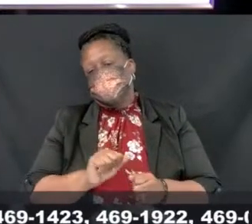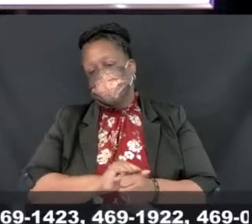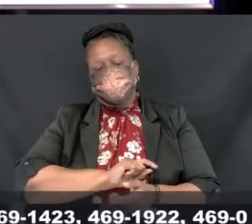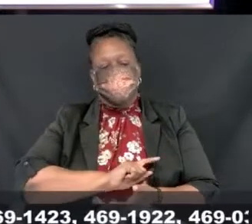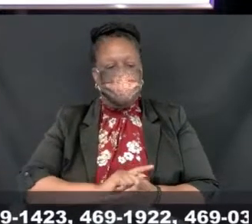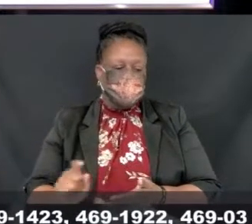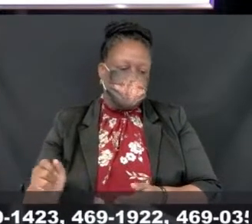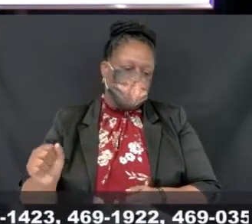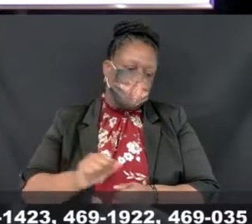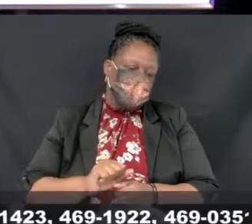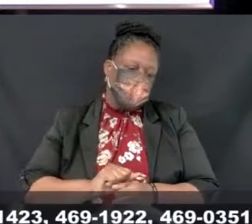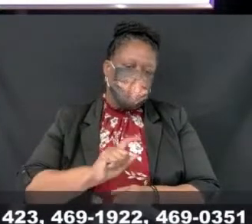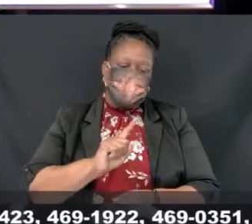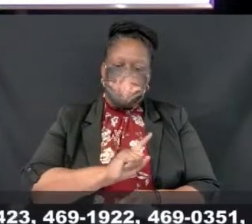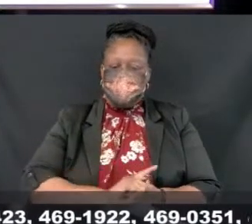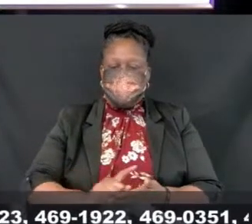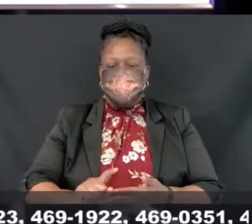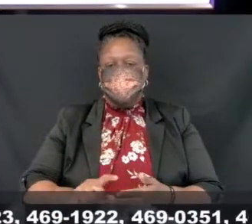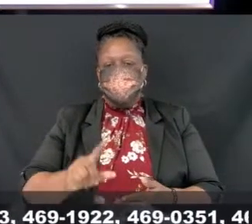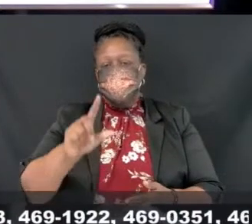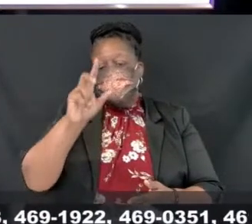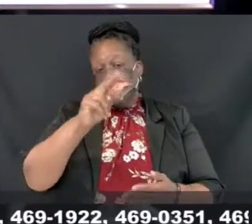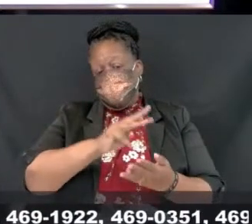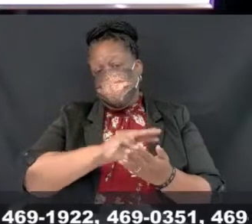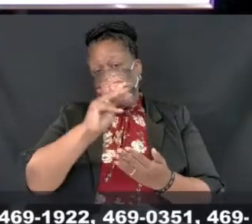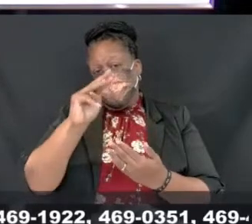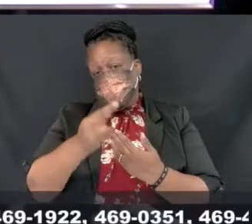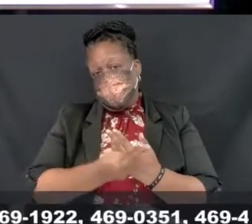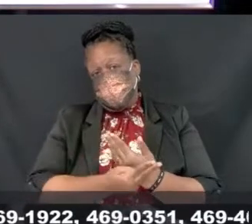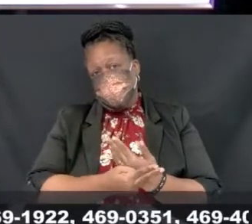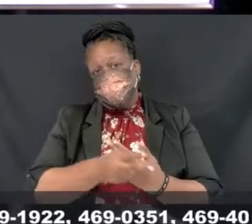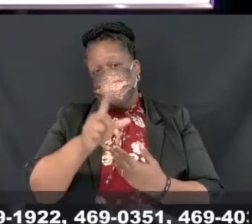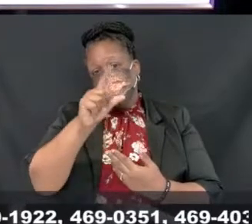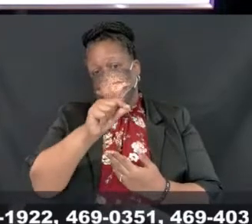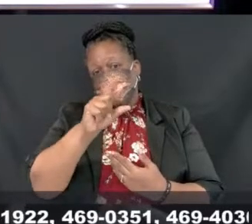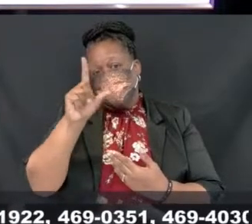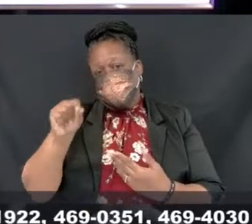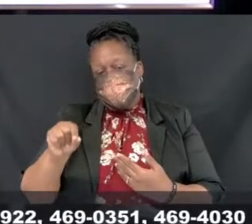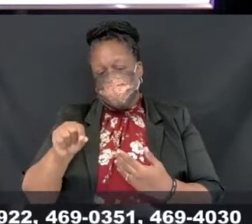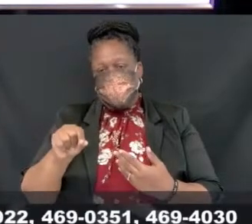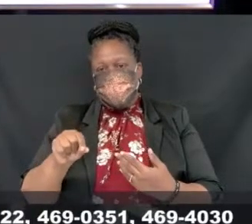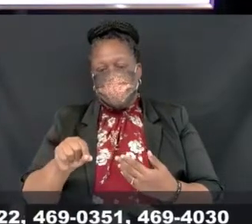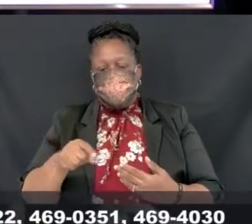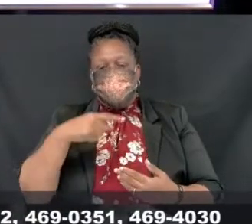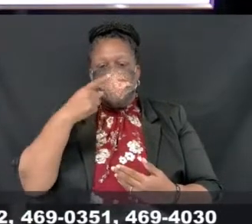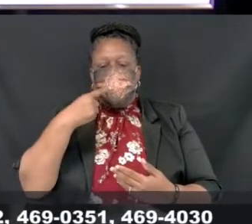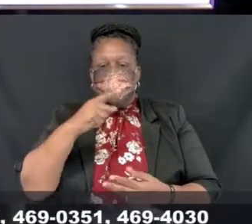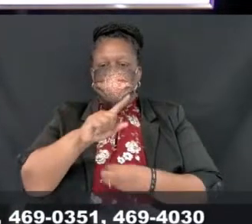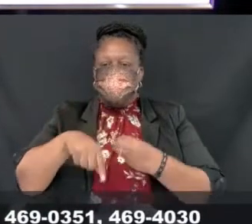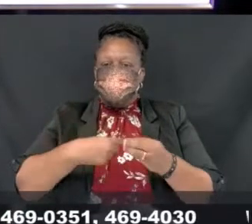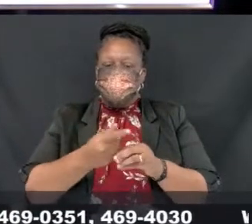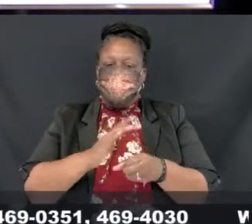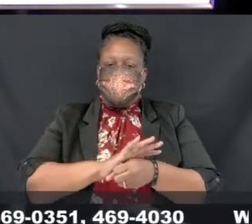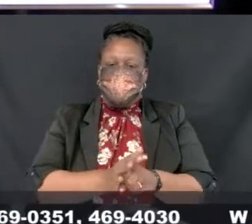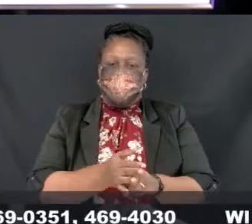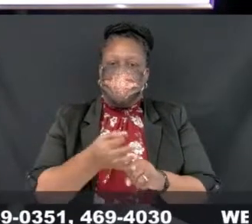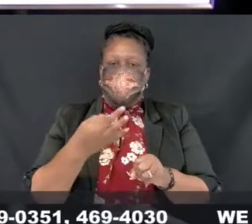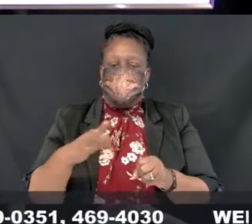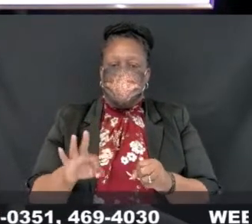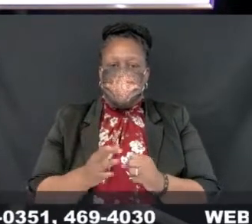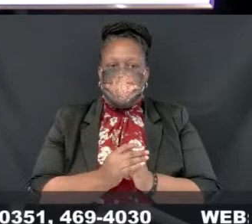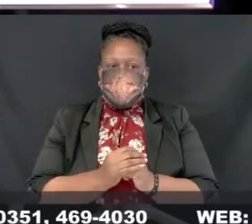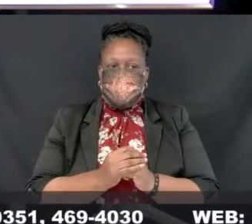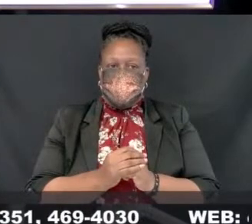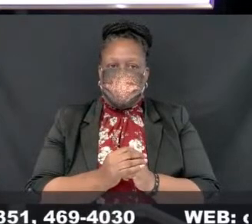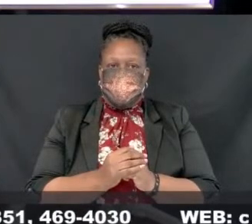week since March 2020 to report to you on the COVID-19 pandemic. All of the briefings were